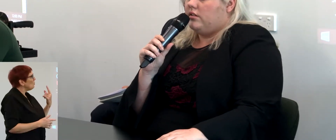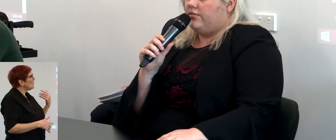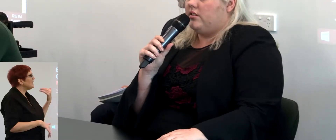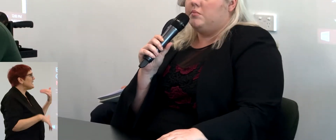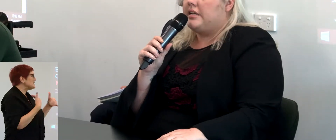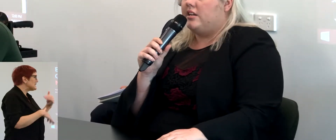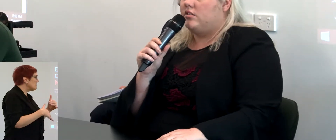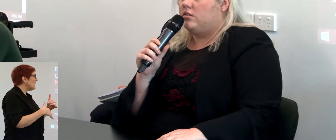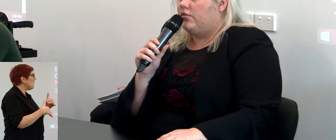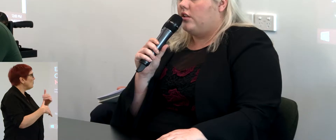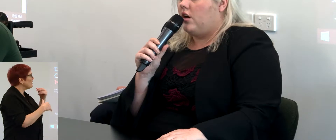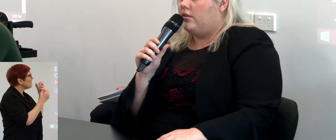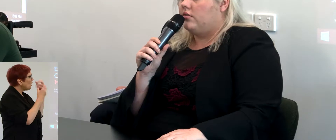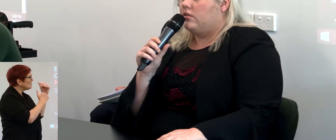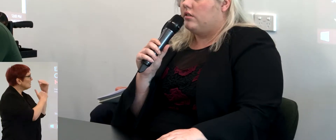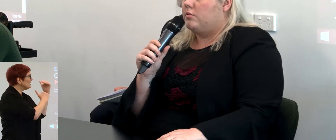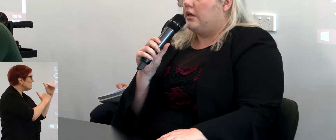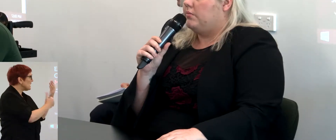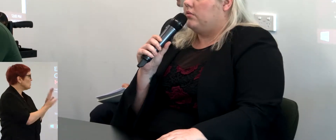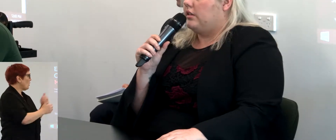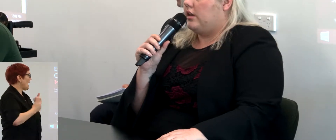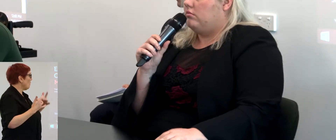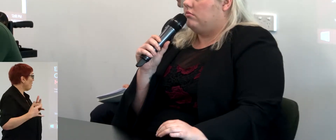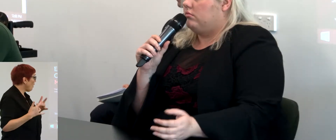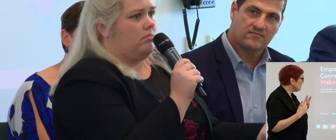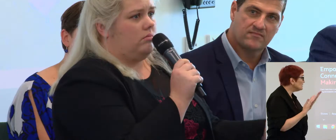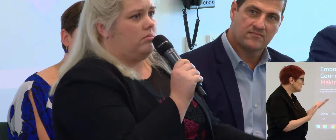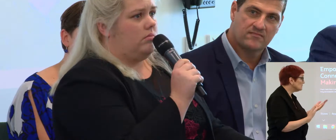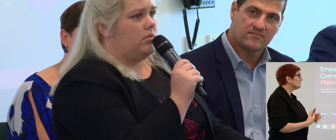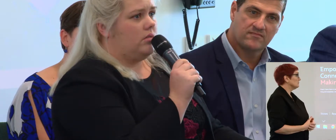a lot of different limitations of our lives. There are people that